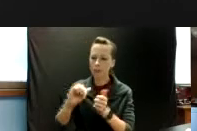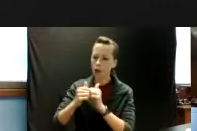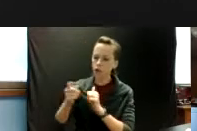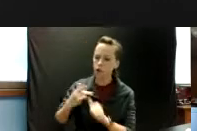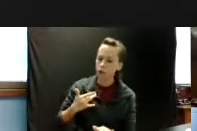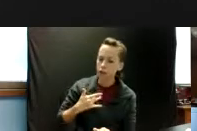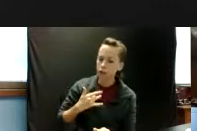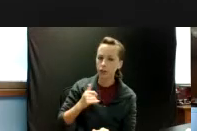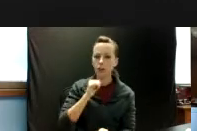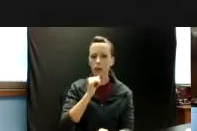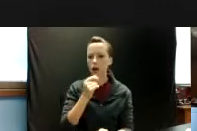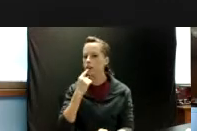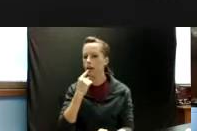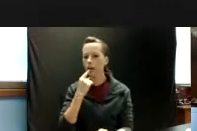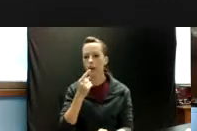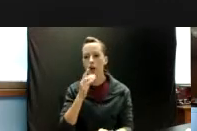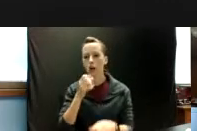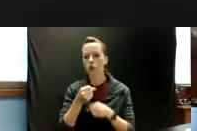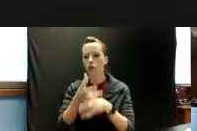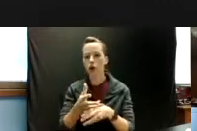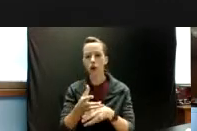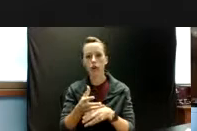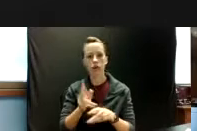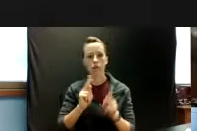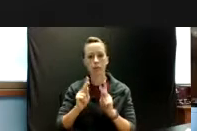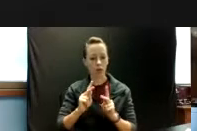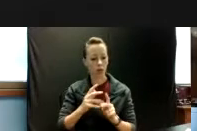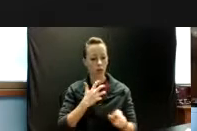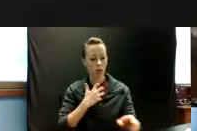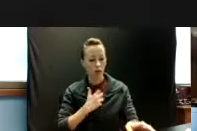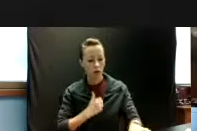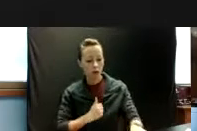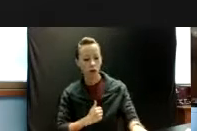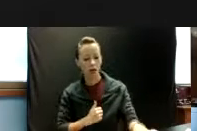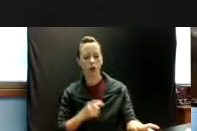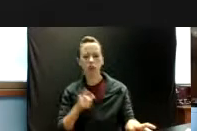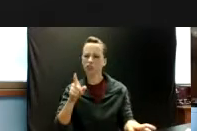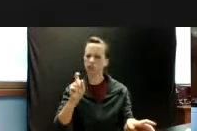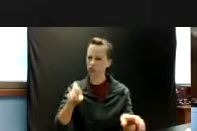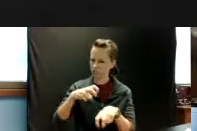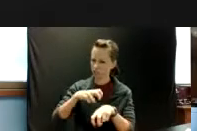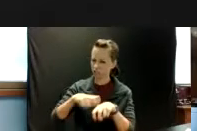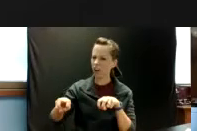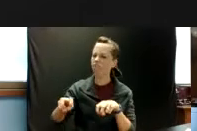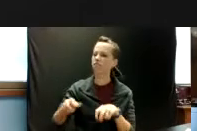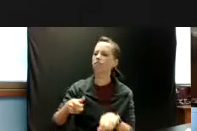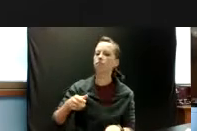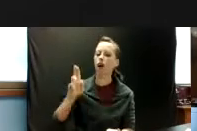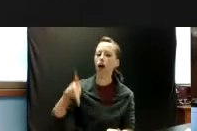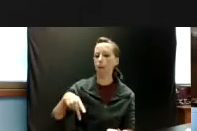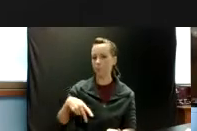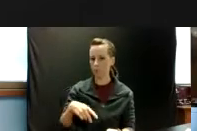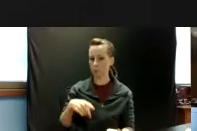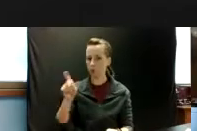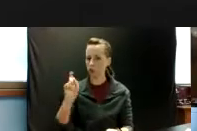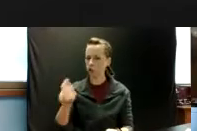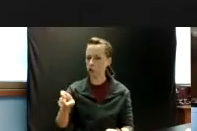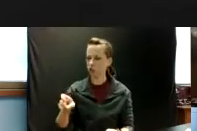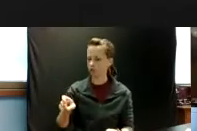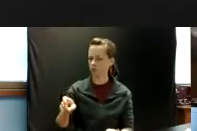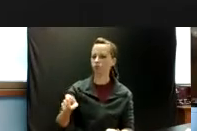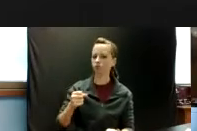cause people to bottle things up and like, oh, toughen up and things like that. Yeah. And trying to just change the language and how